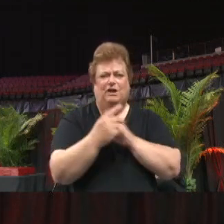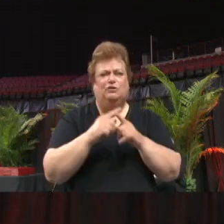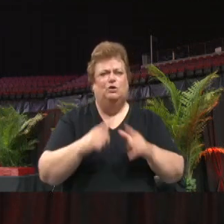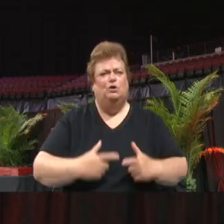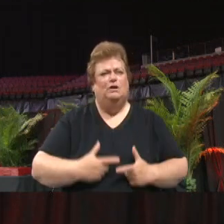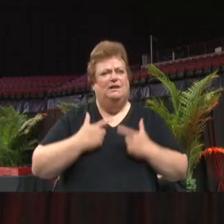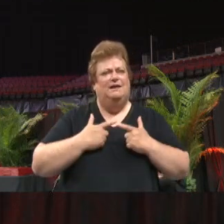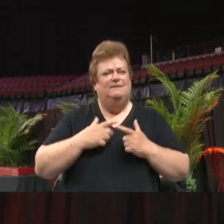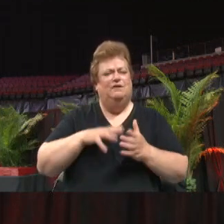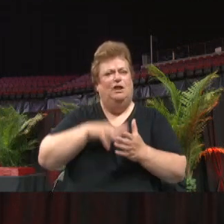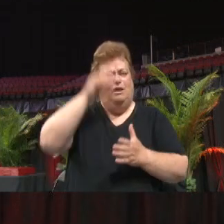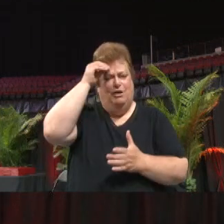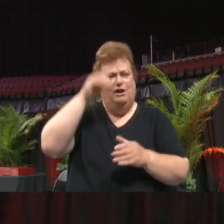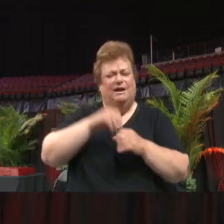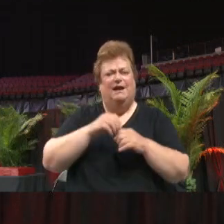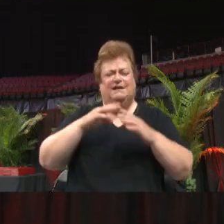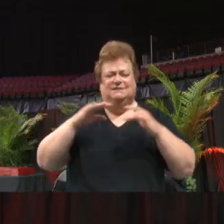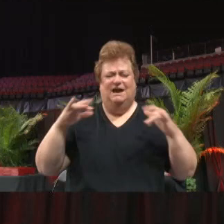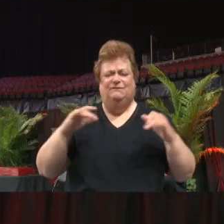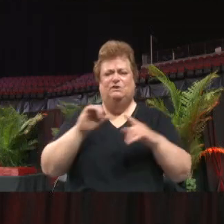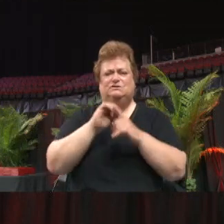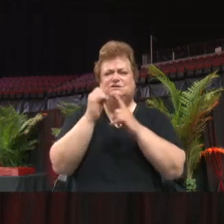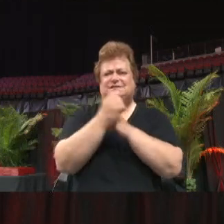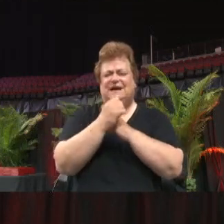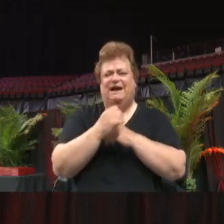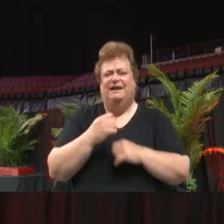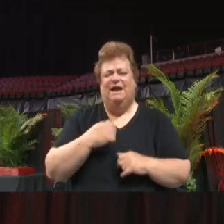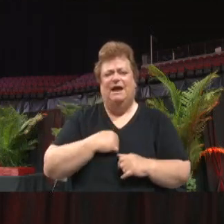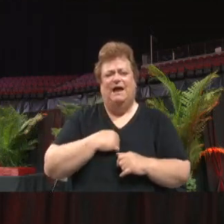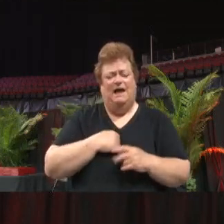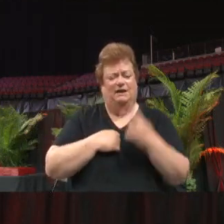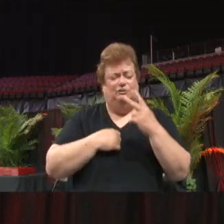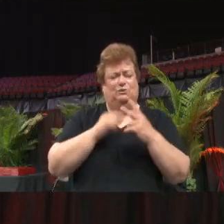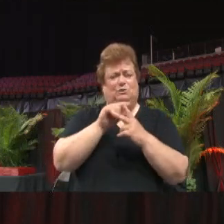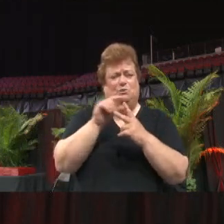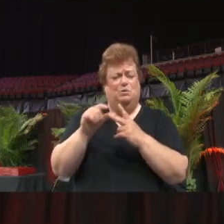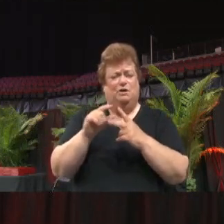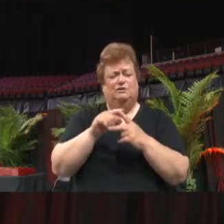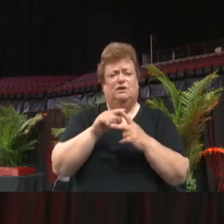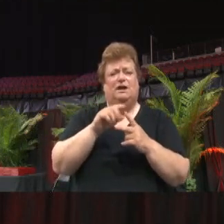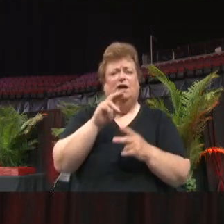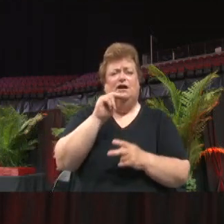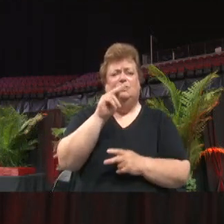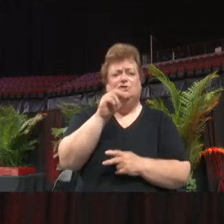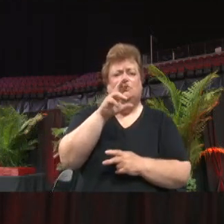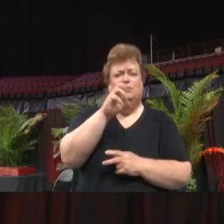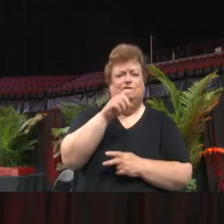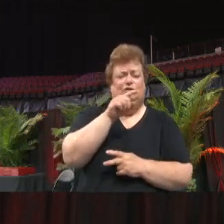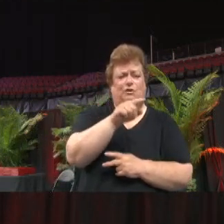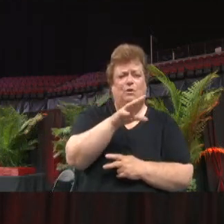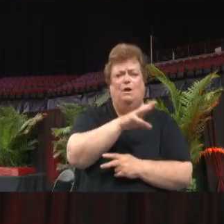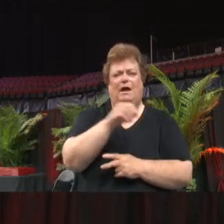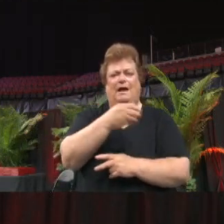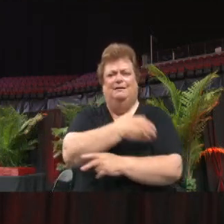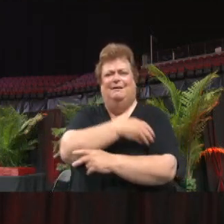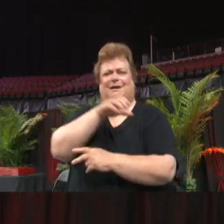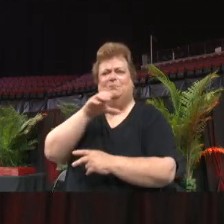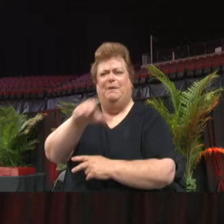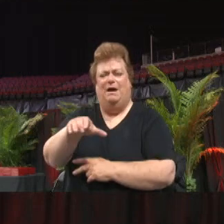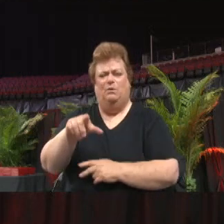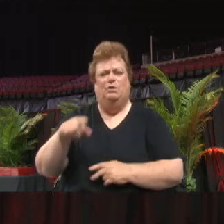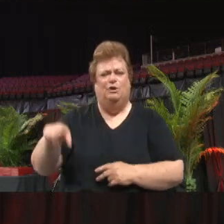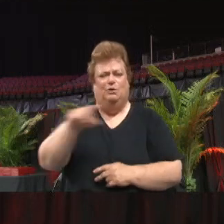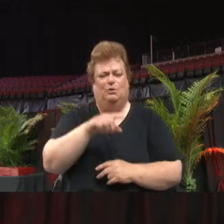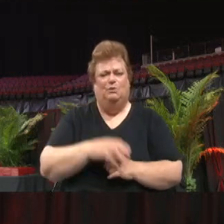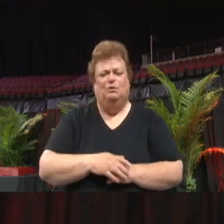society. If I were to break it down to two words, I think that our goal at Lincoln High is to nurture you and to empower you.